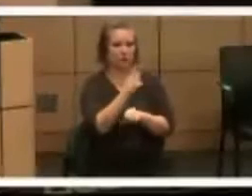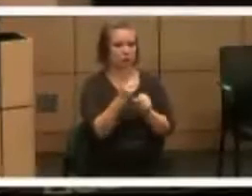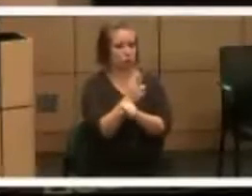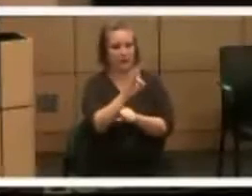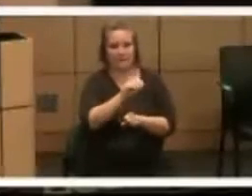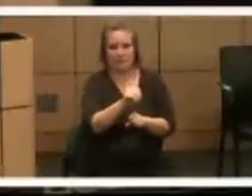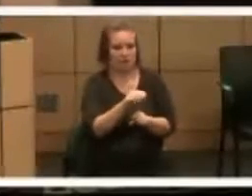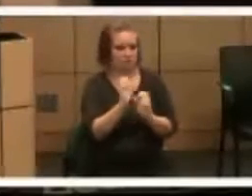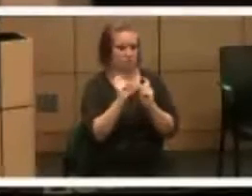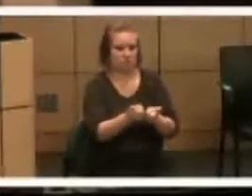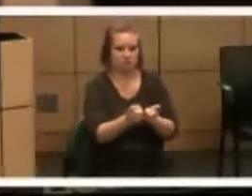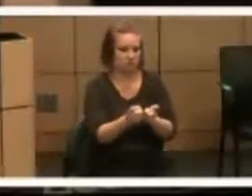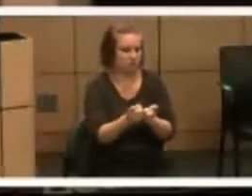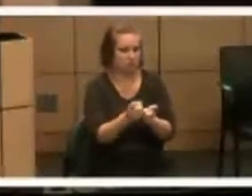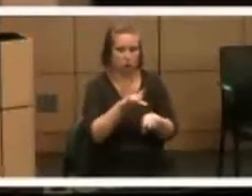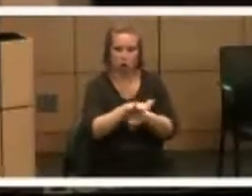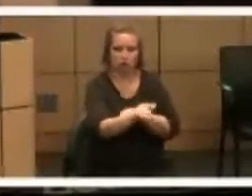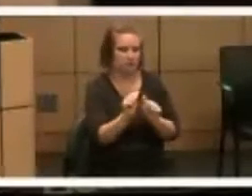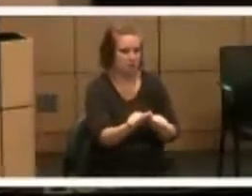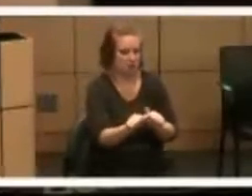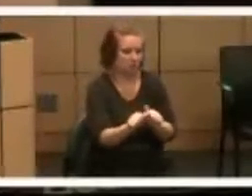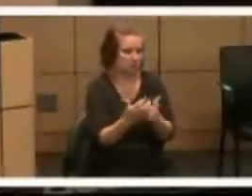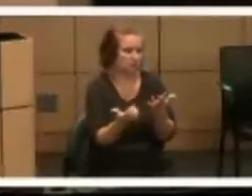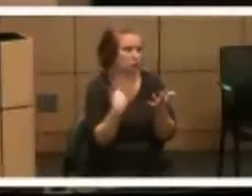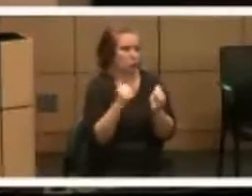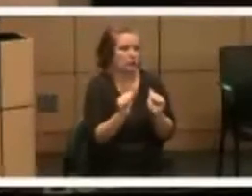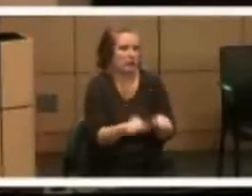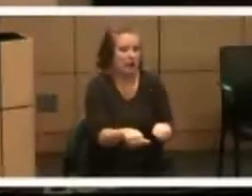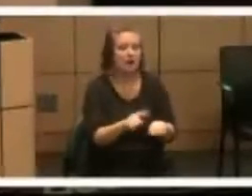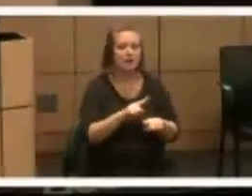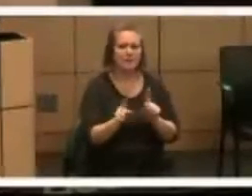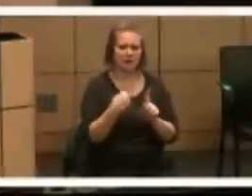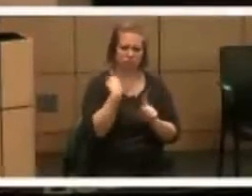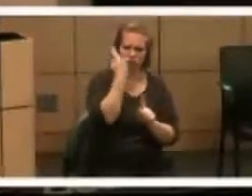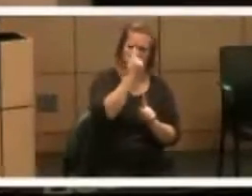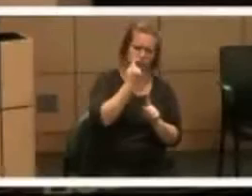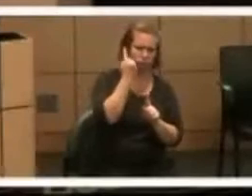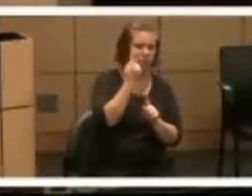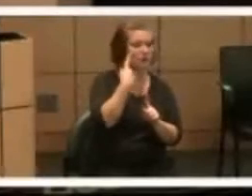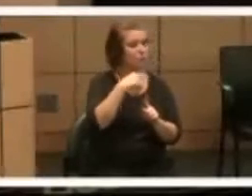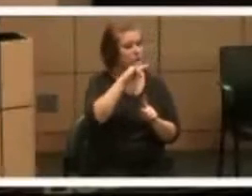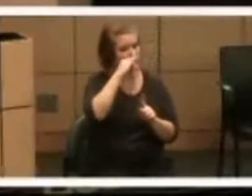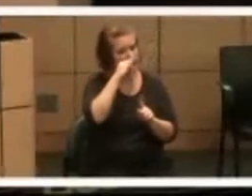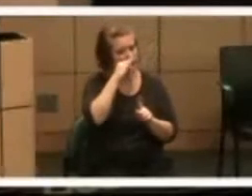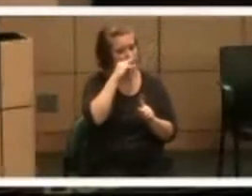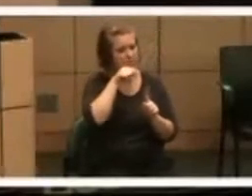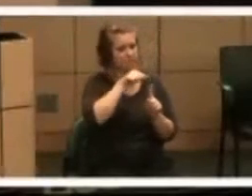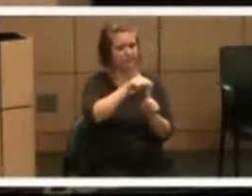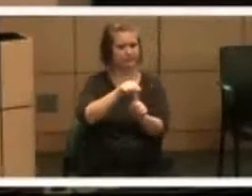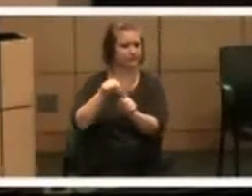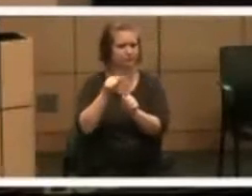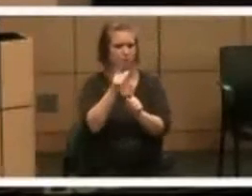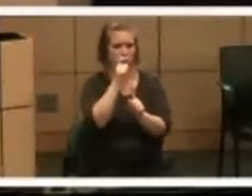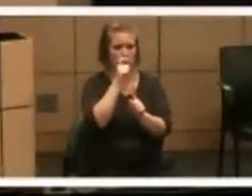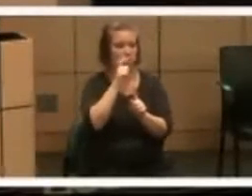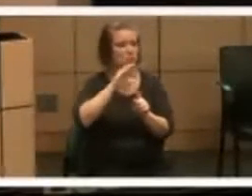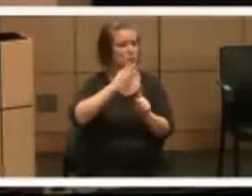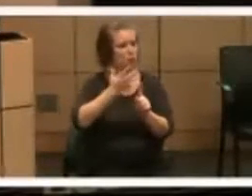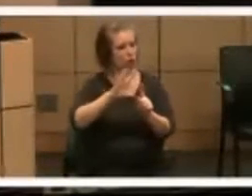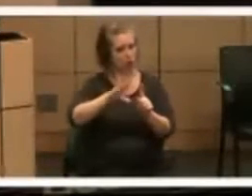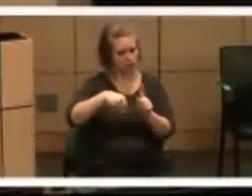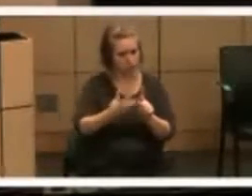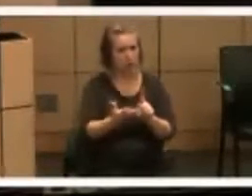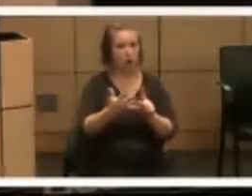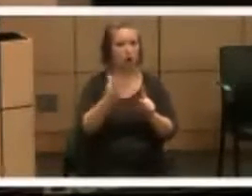we need to and all of that stuff. And what I'm wondering about is for kids who are being provided